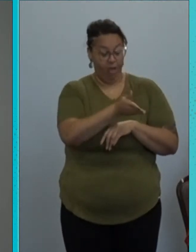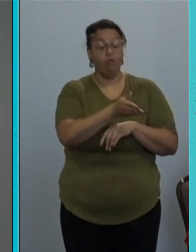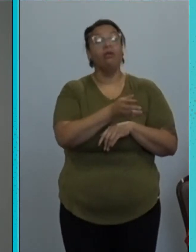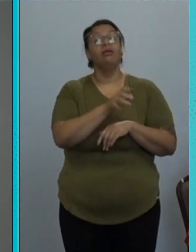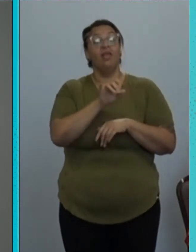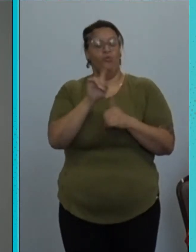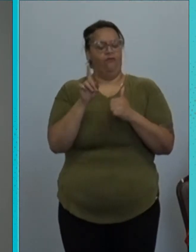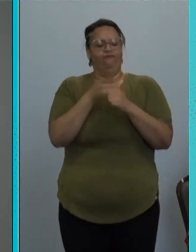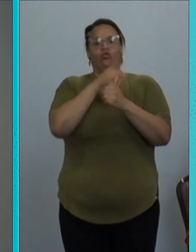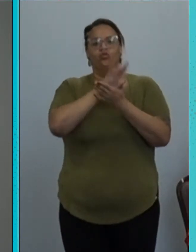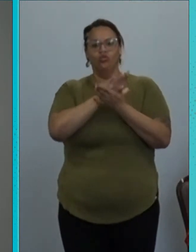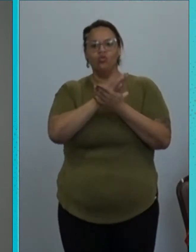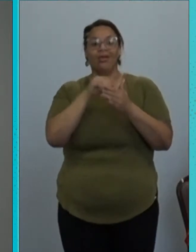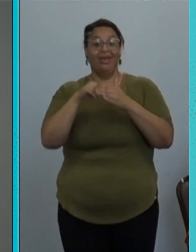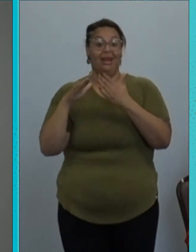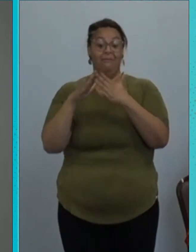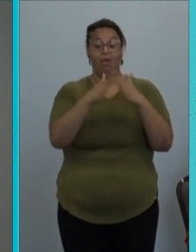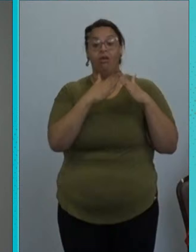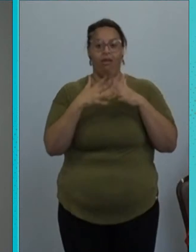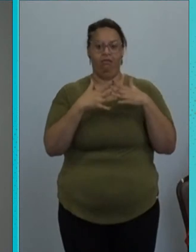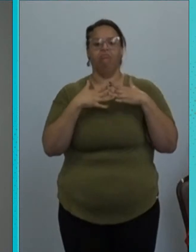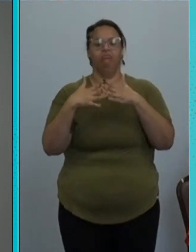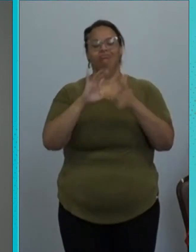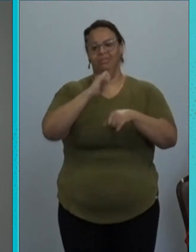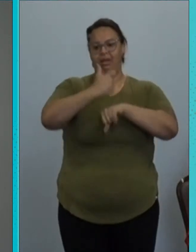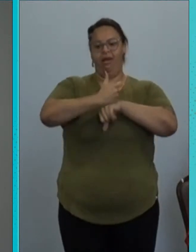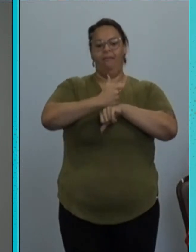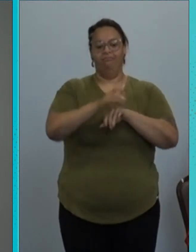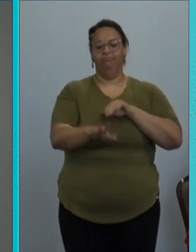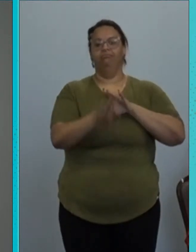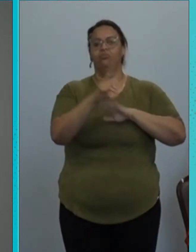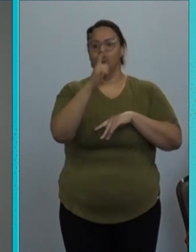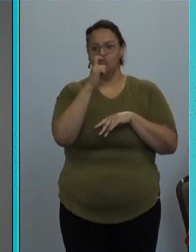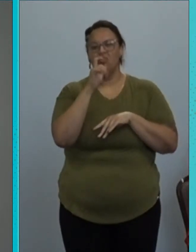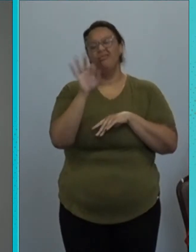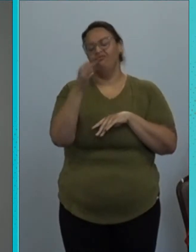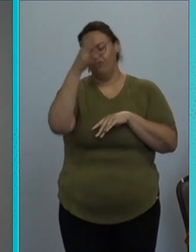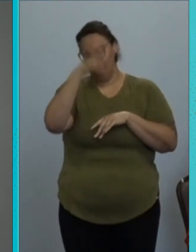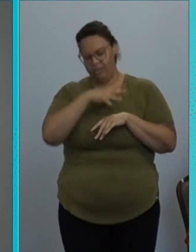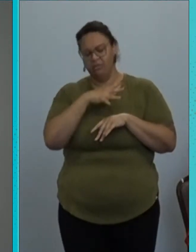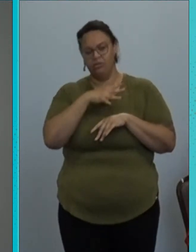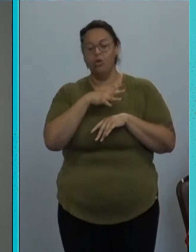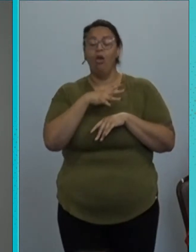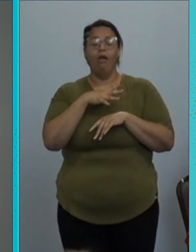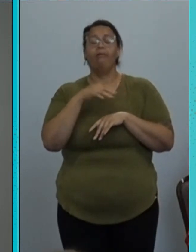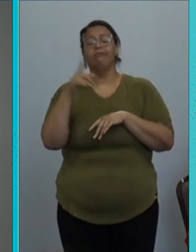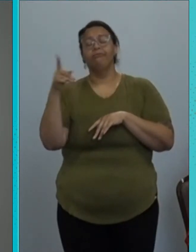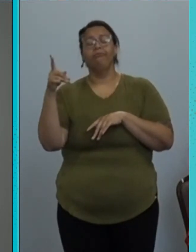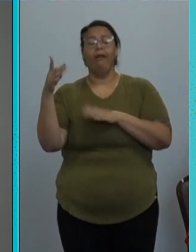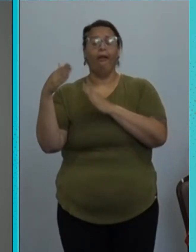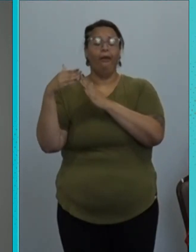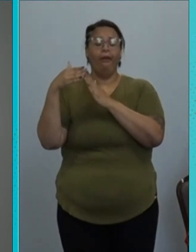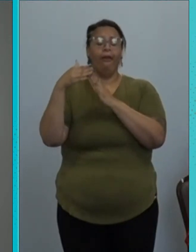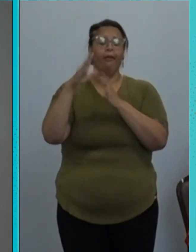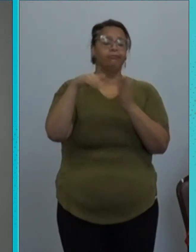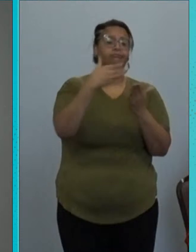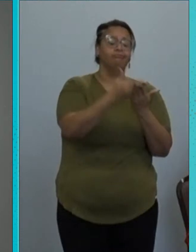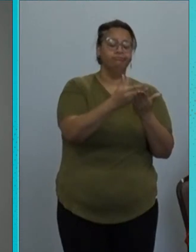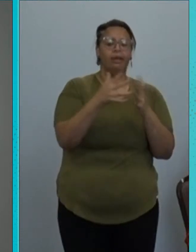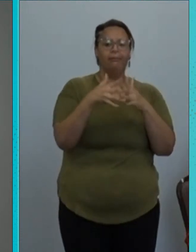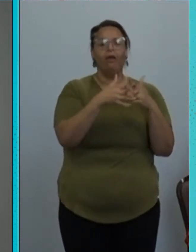in America founded by a Frenchman who came over and